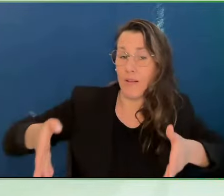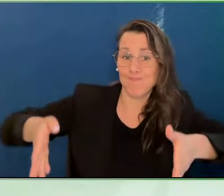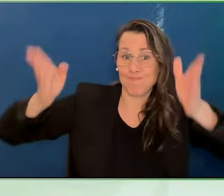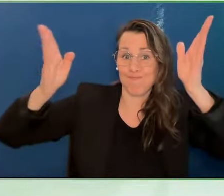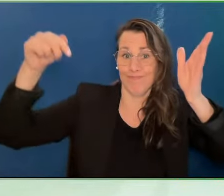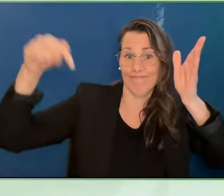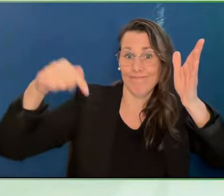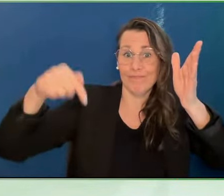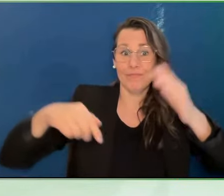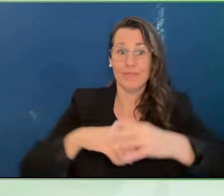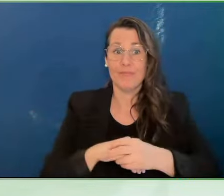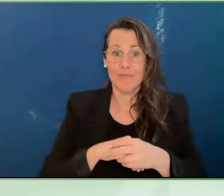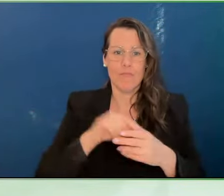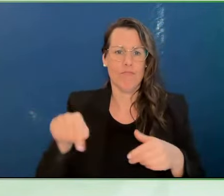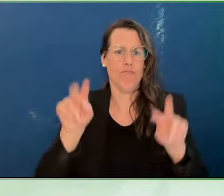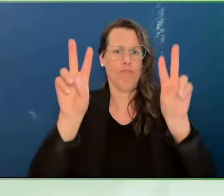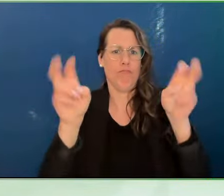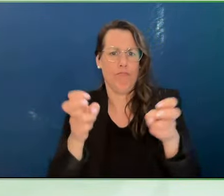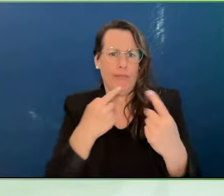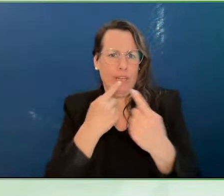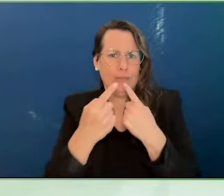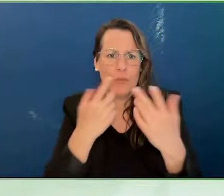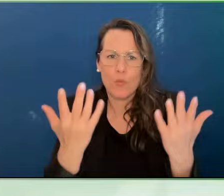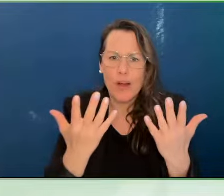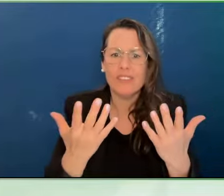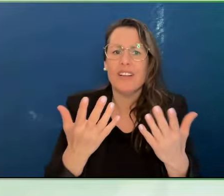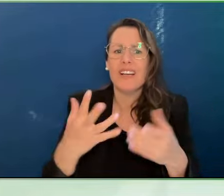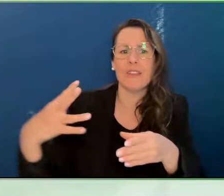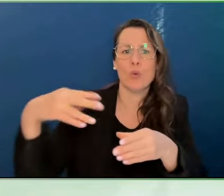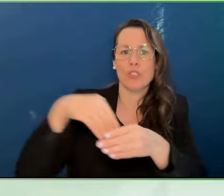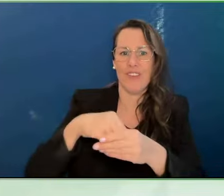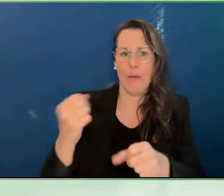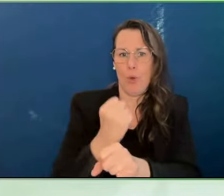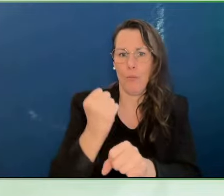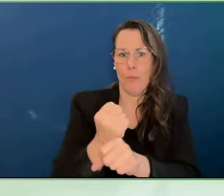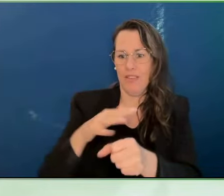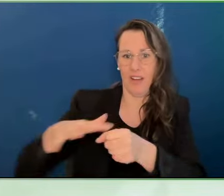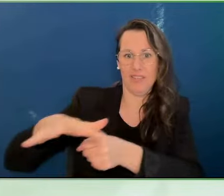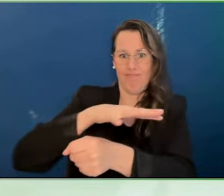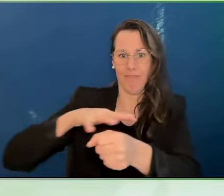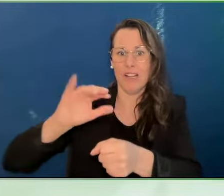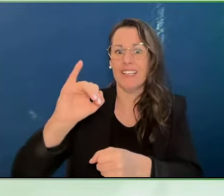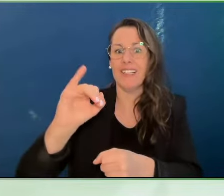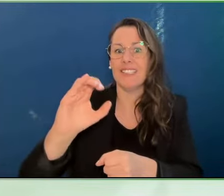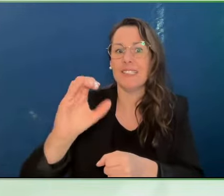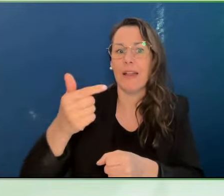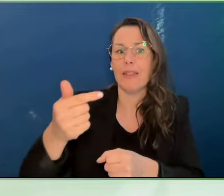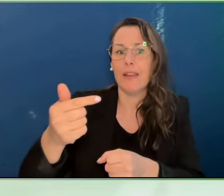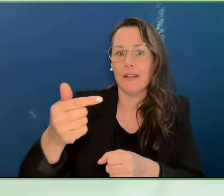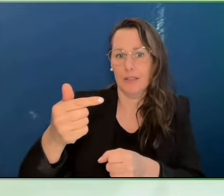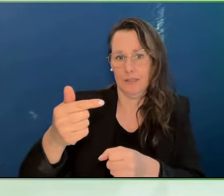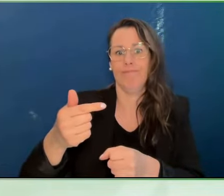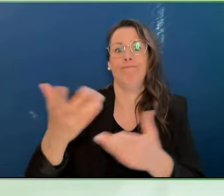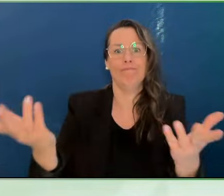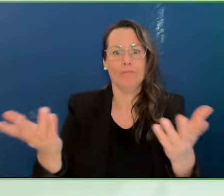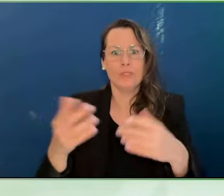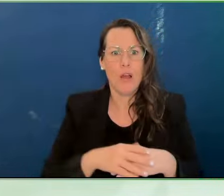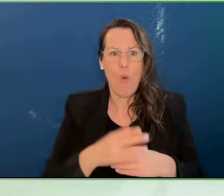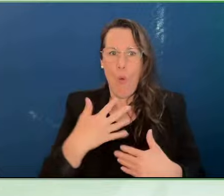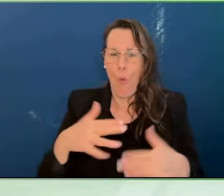welcome Irene Mbari with me. Good afternoon, Irene. And the topic we're going to cover is how to make